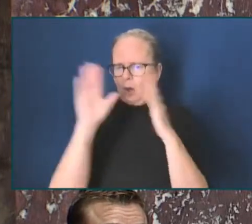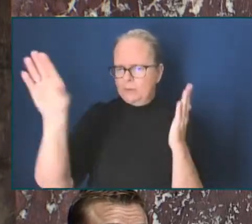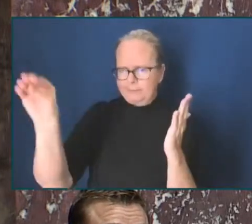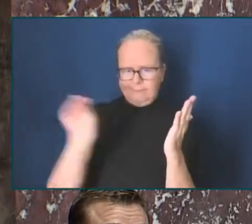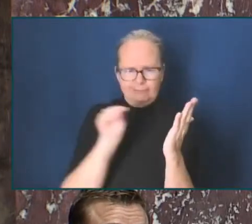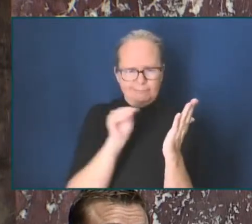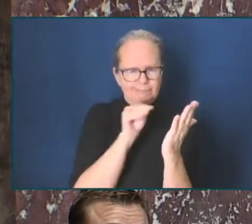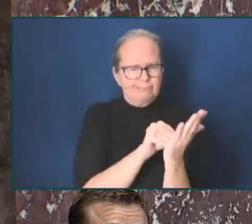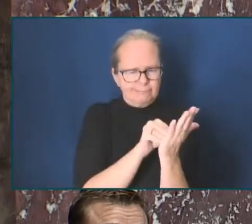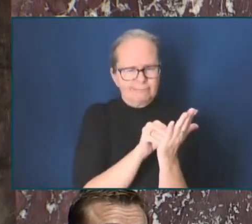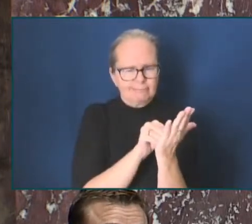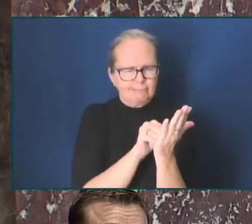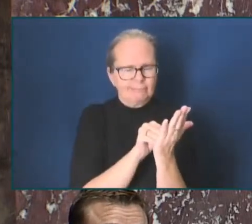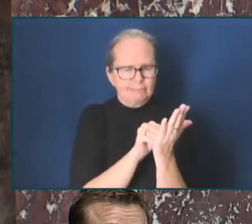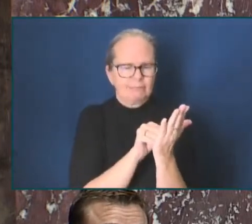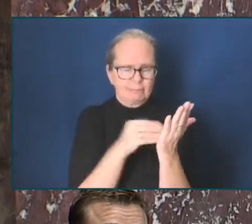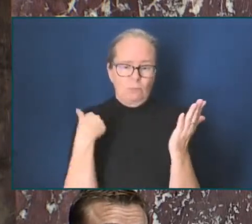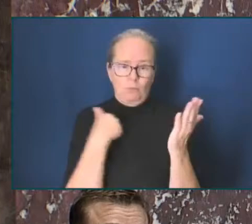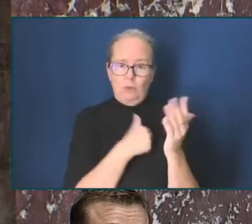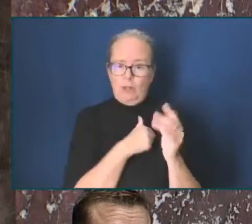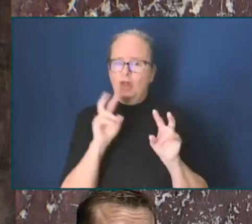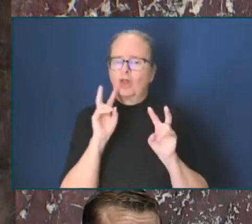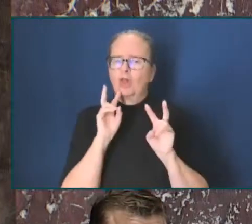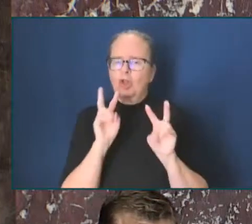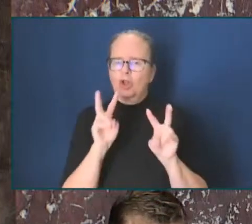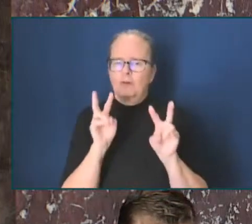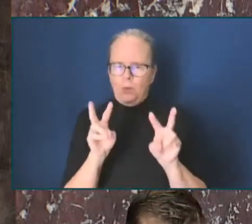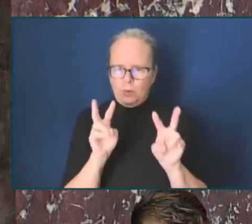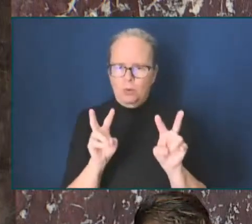forensic audit coming forward. So thank you, Mr. Speaker.